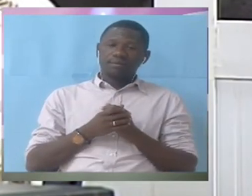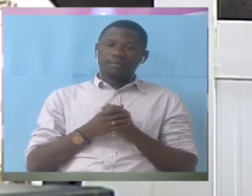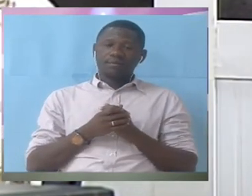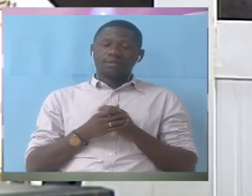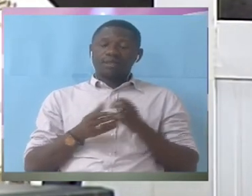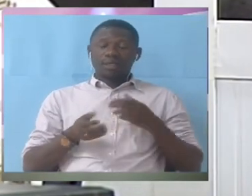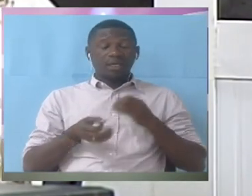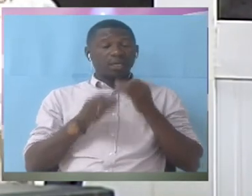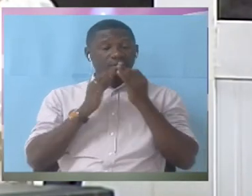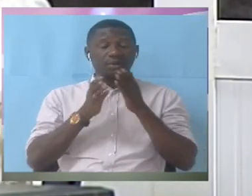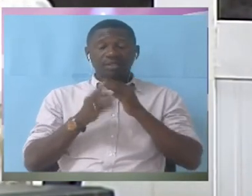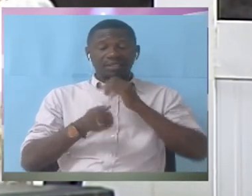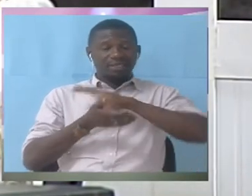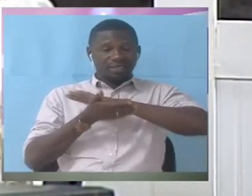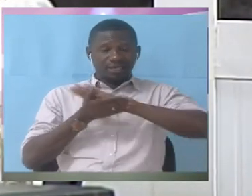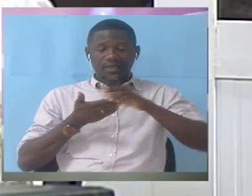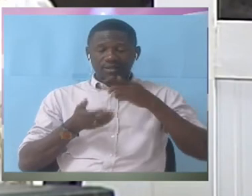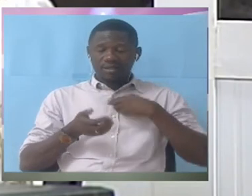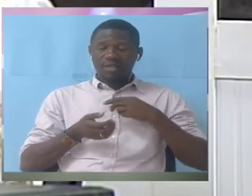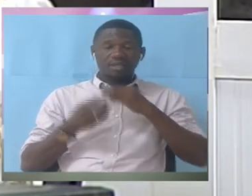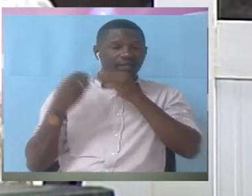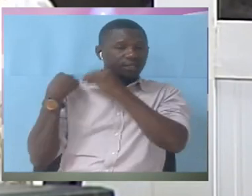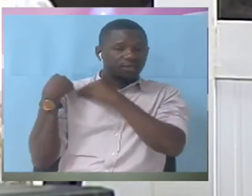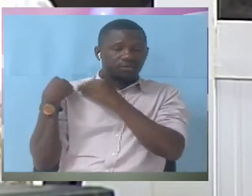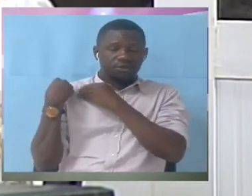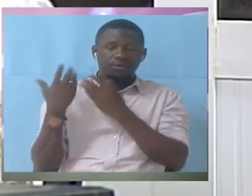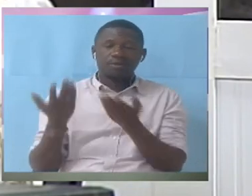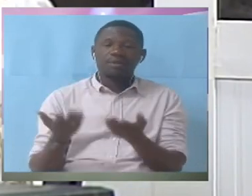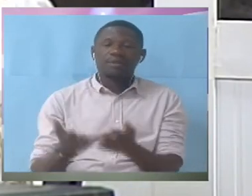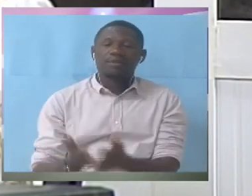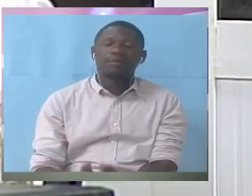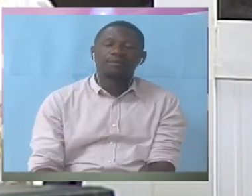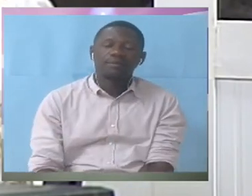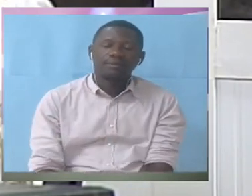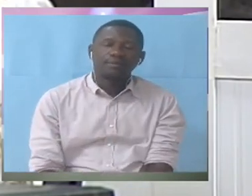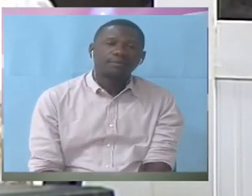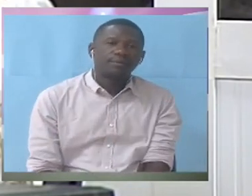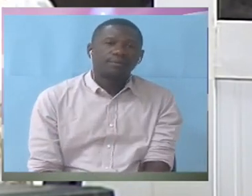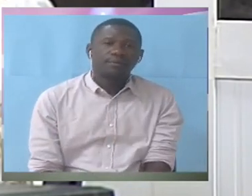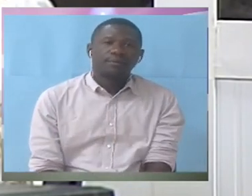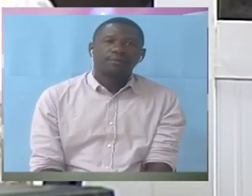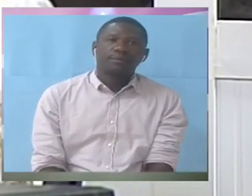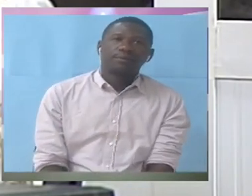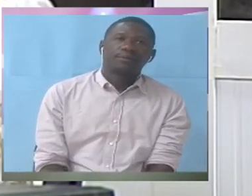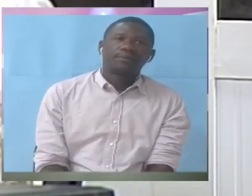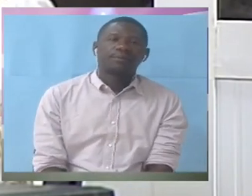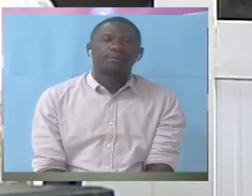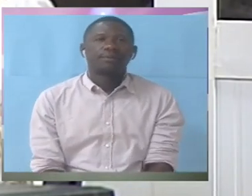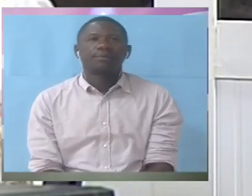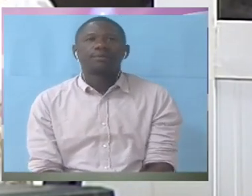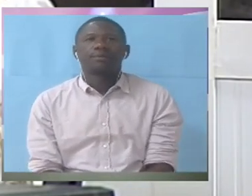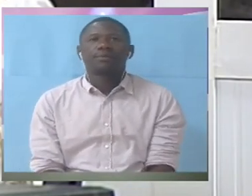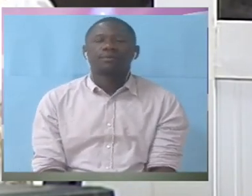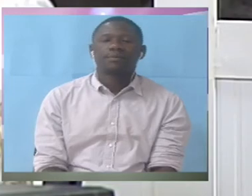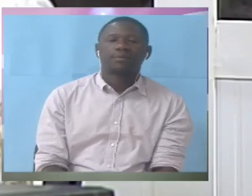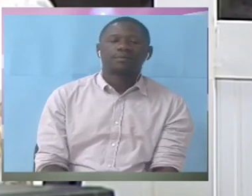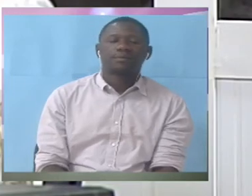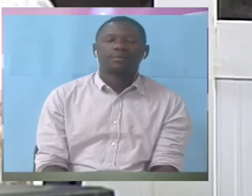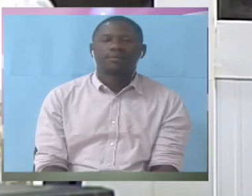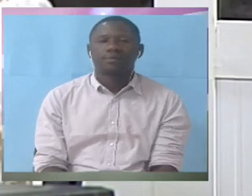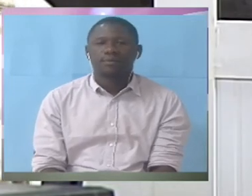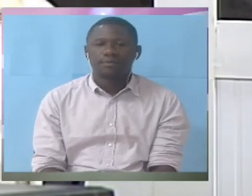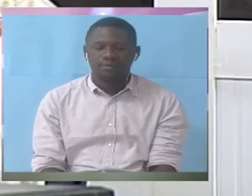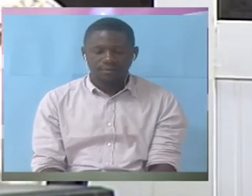had a mandate. Bes bi mo yebane nak ne mën na faj HIV dafa ne mom dafa am sas buñ ko